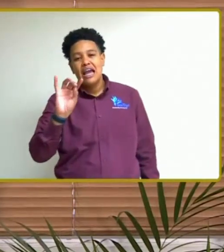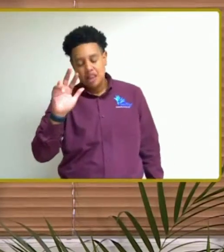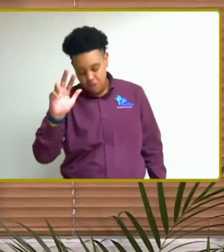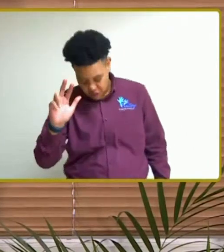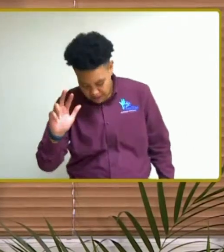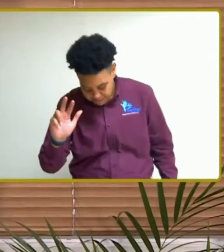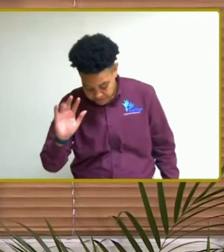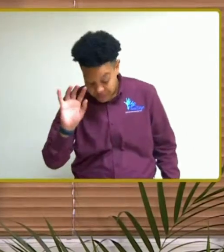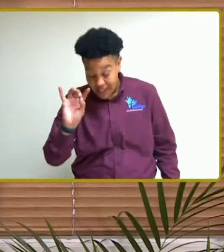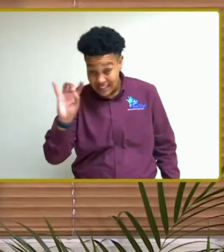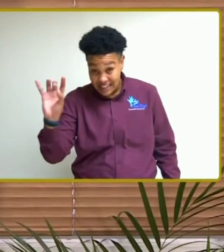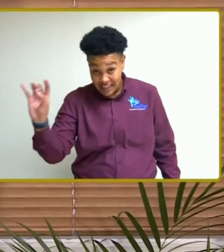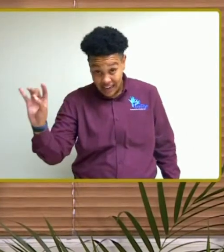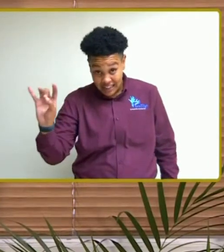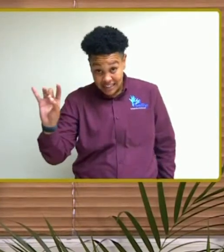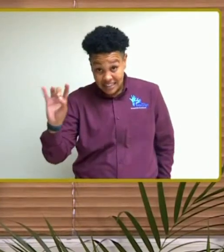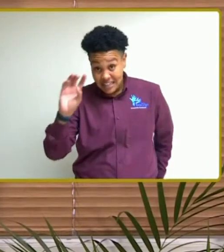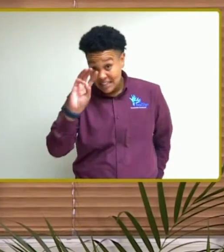888-663-5683. That's